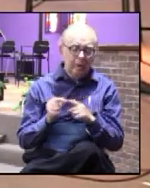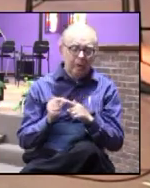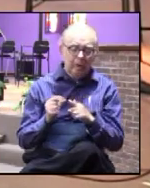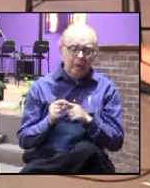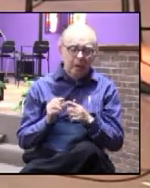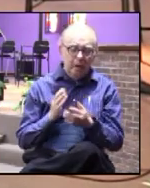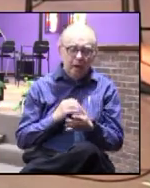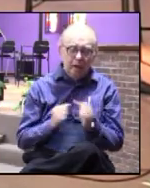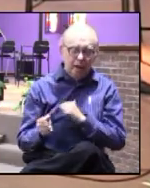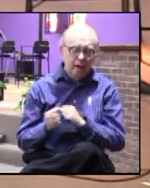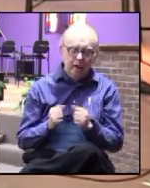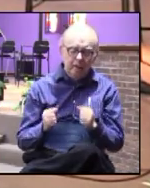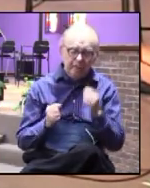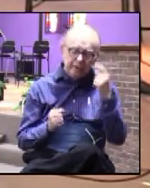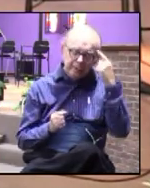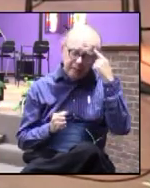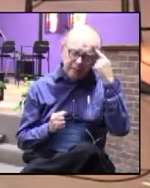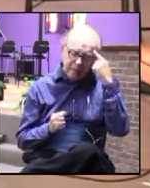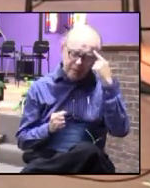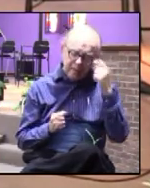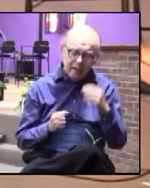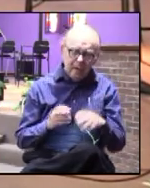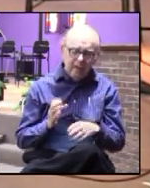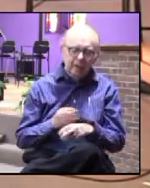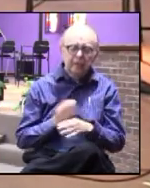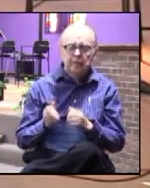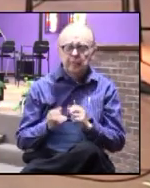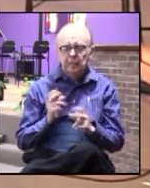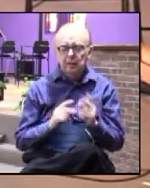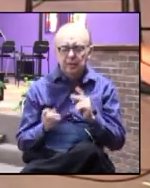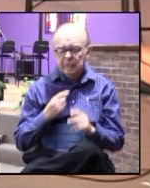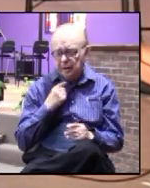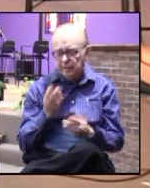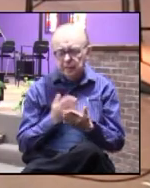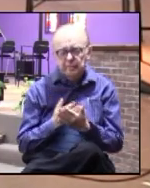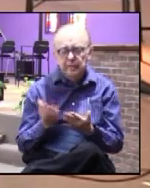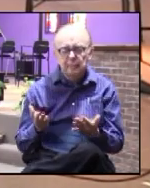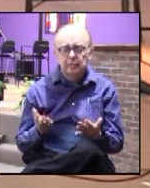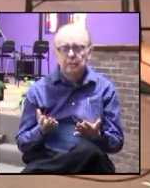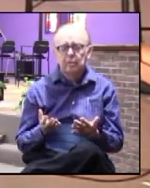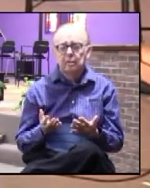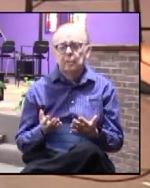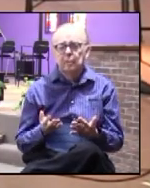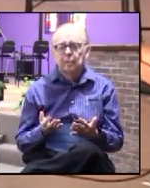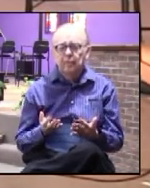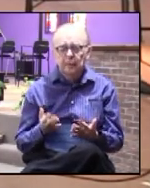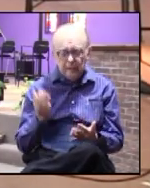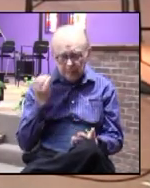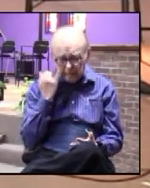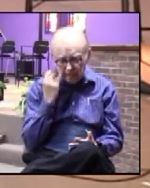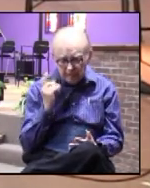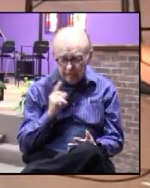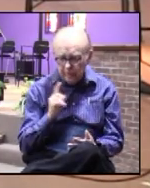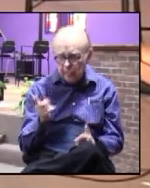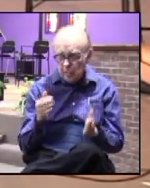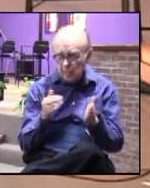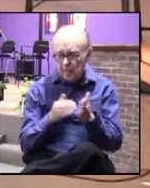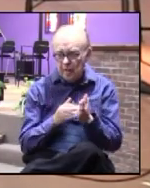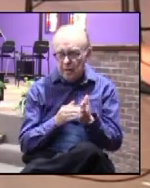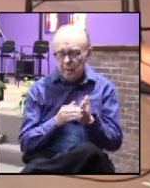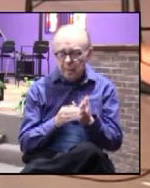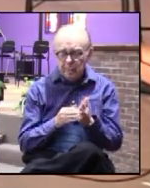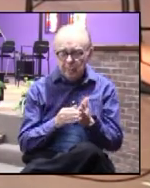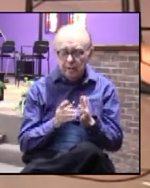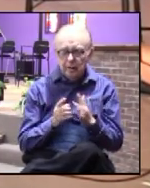to be driven about mentally. And I keep sharing with people, let me say this to you. If you go back to the